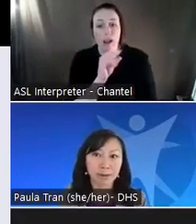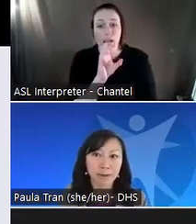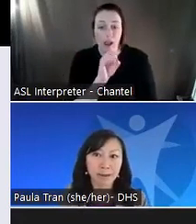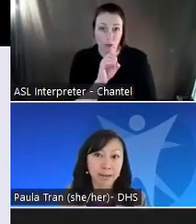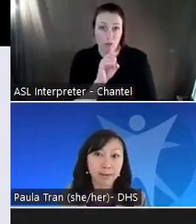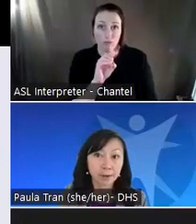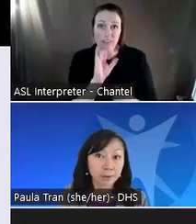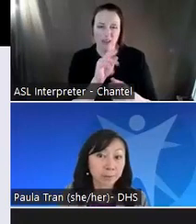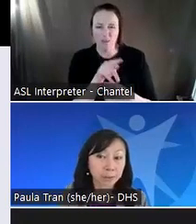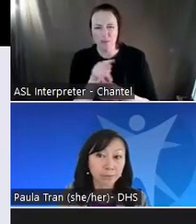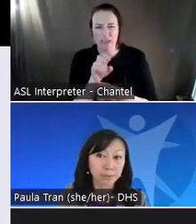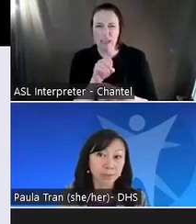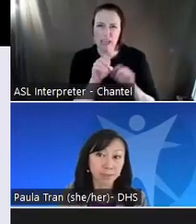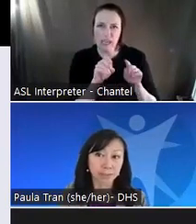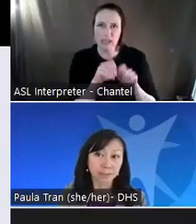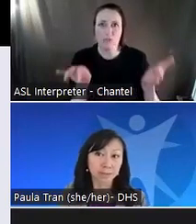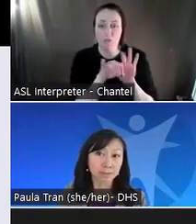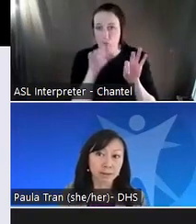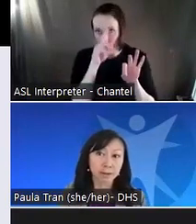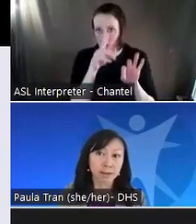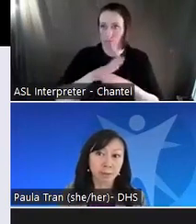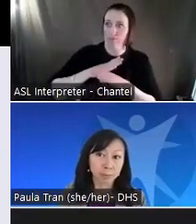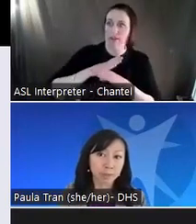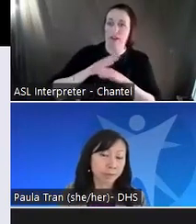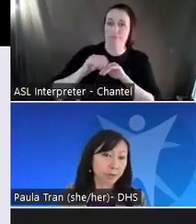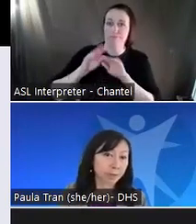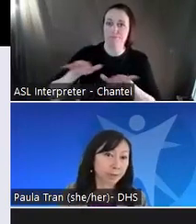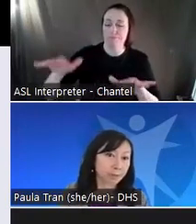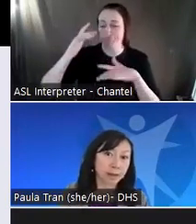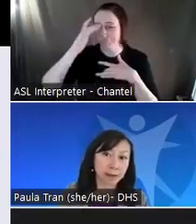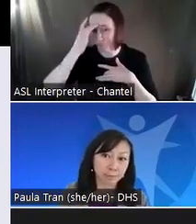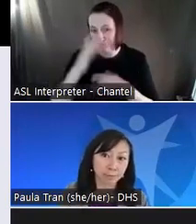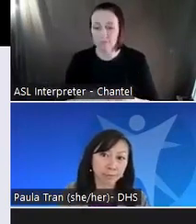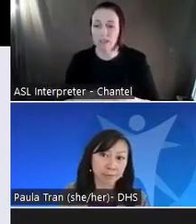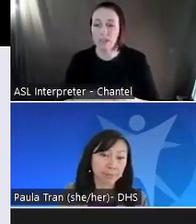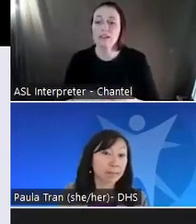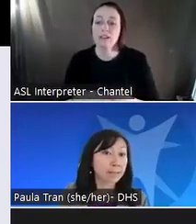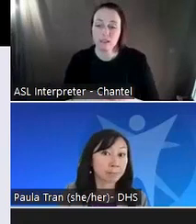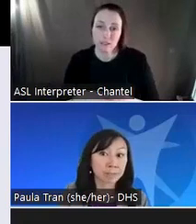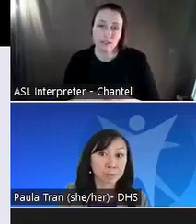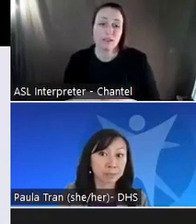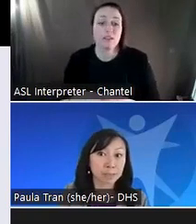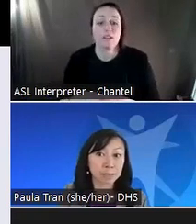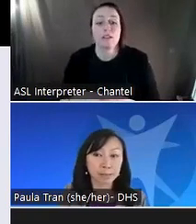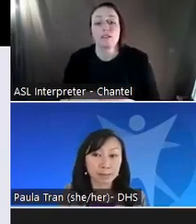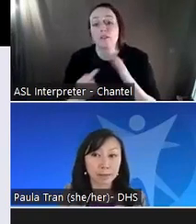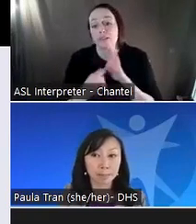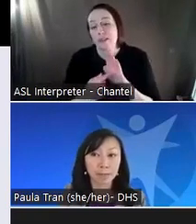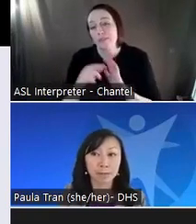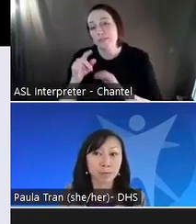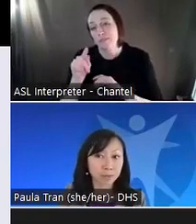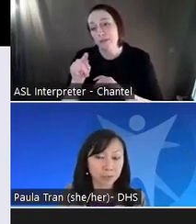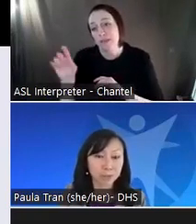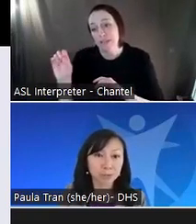response and other emerging infectious diseases response recovery efforts. Examples of PPE in the